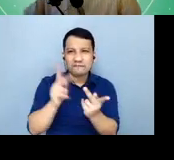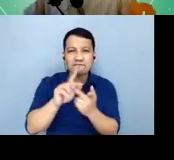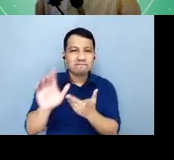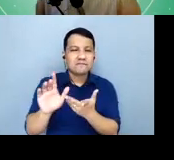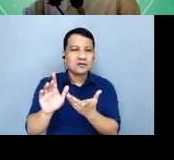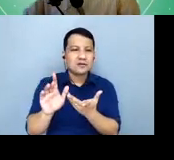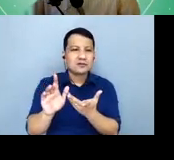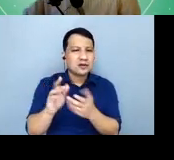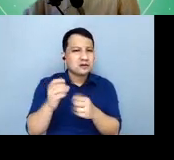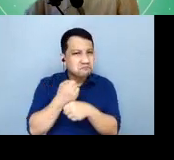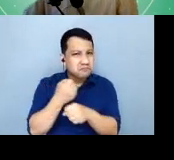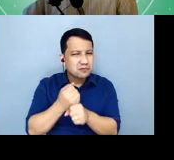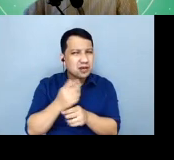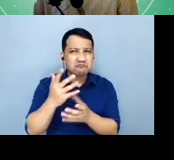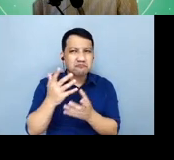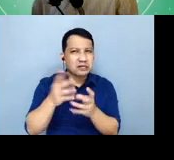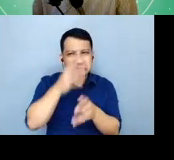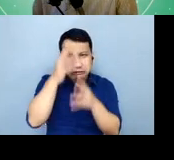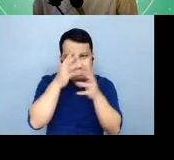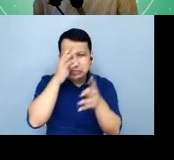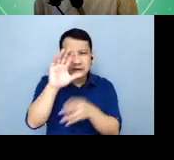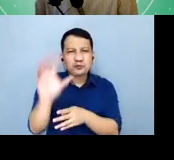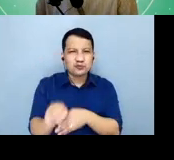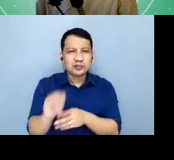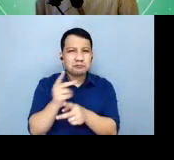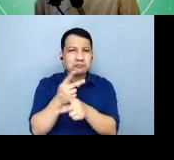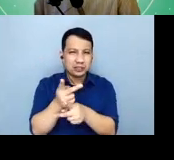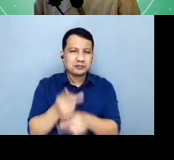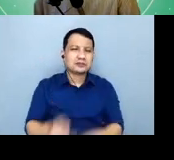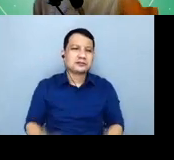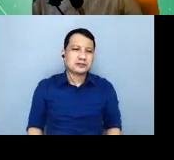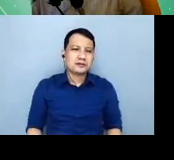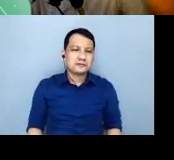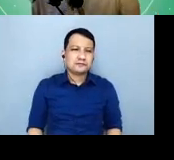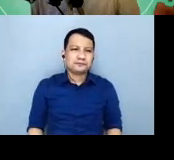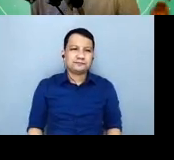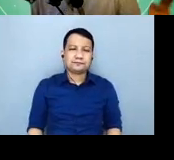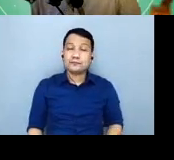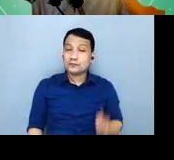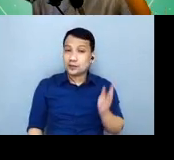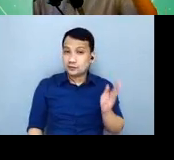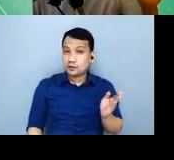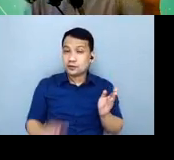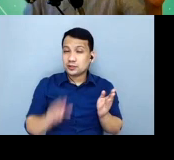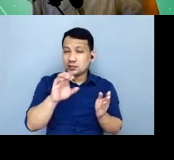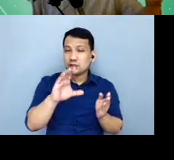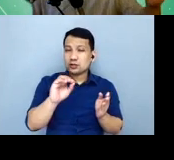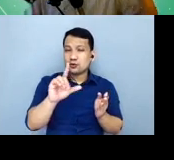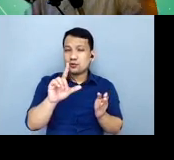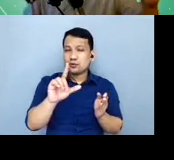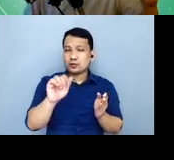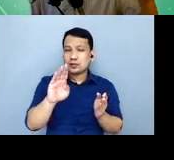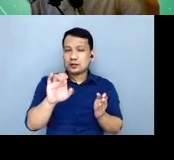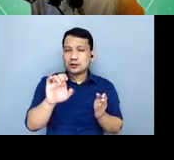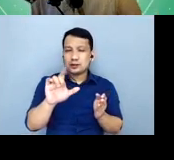prototyping very unique products. Okay. Now, we talked about eco labels, and one case that I want to